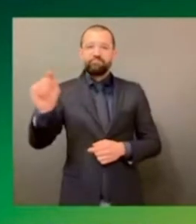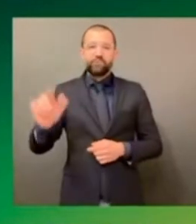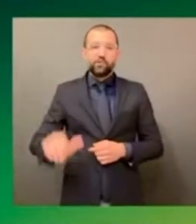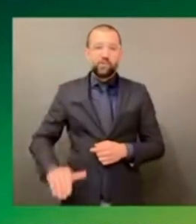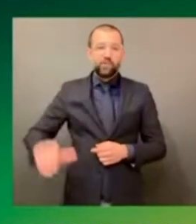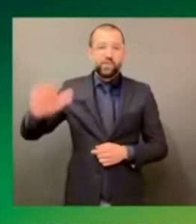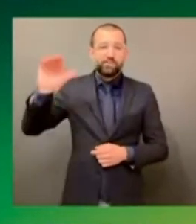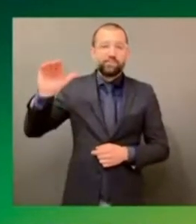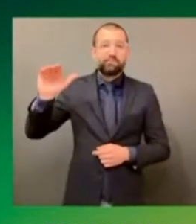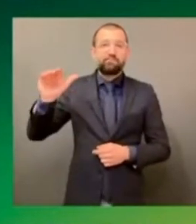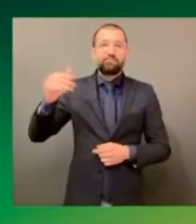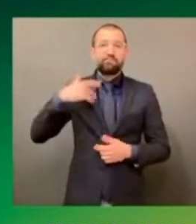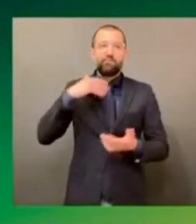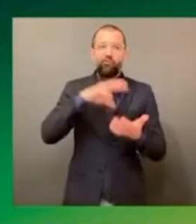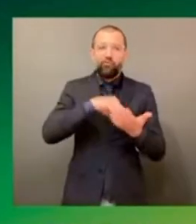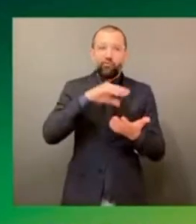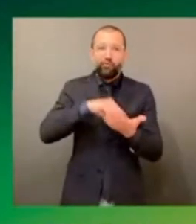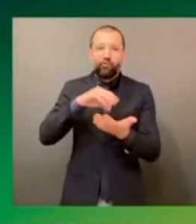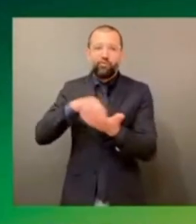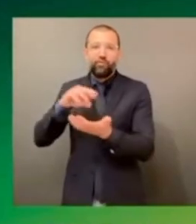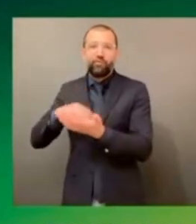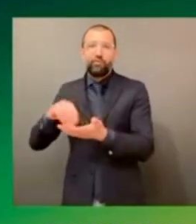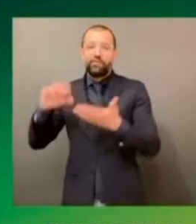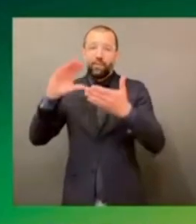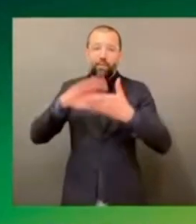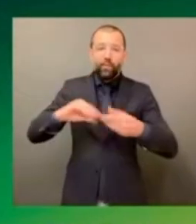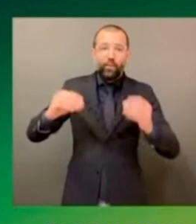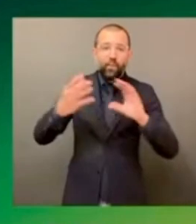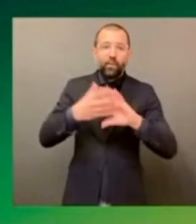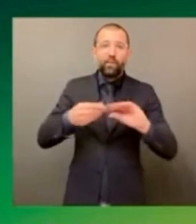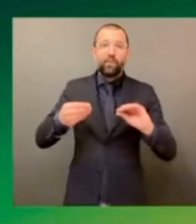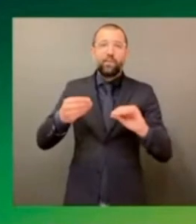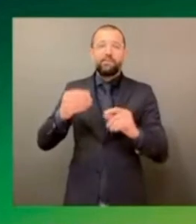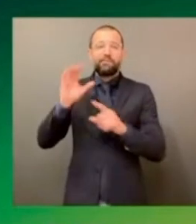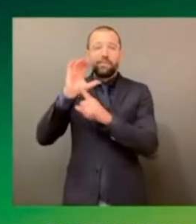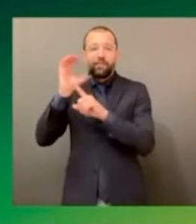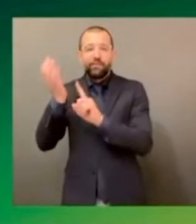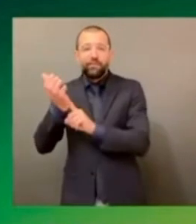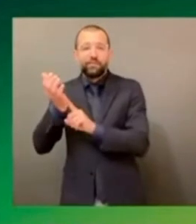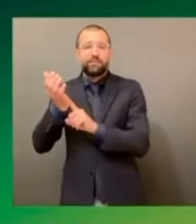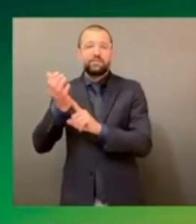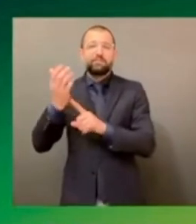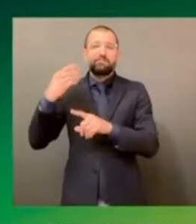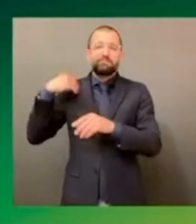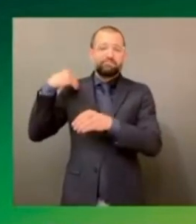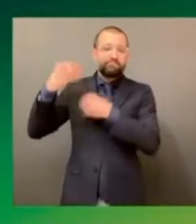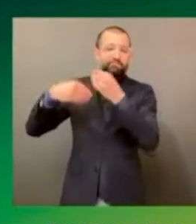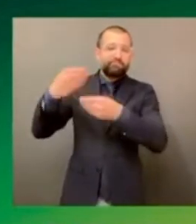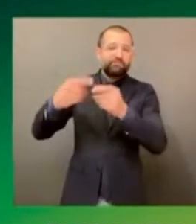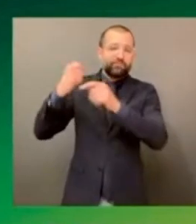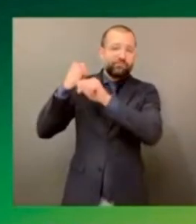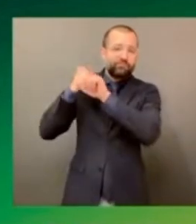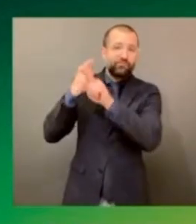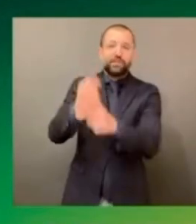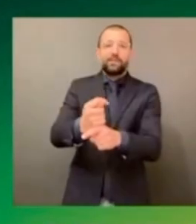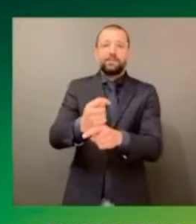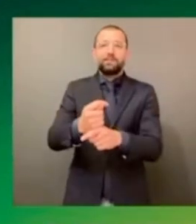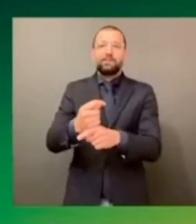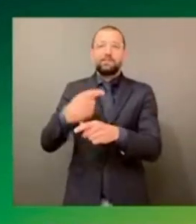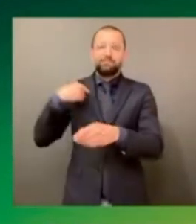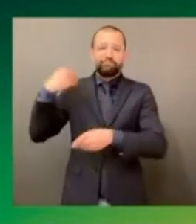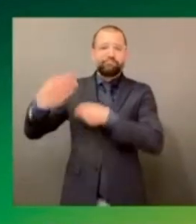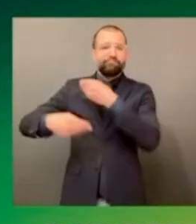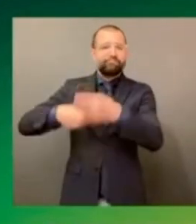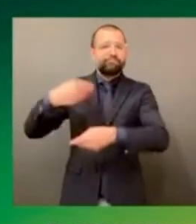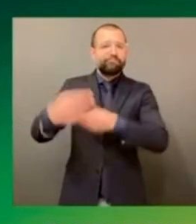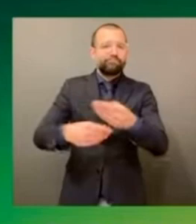Stories, cultures, and traditions passed down from generations. In addition, this continent